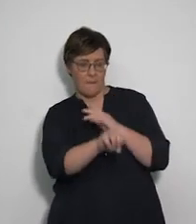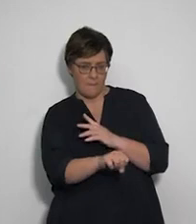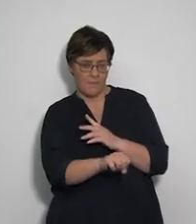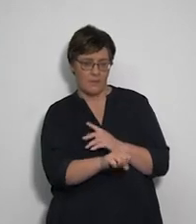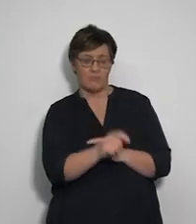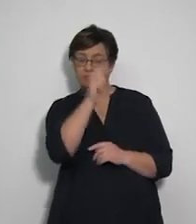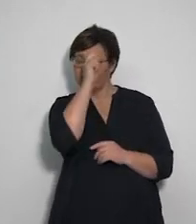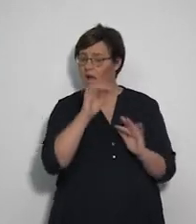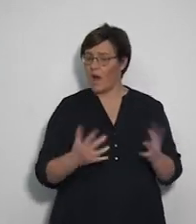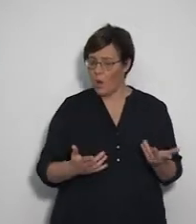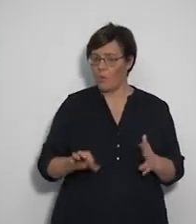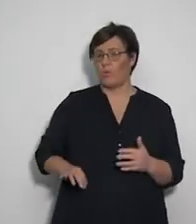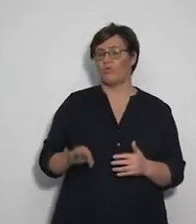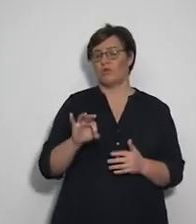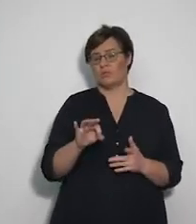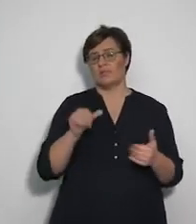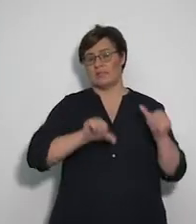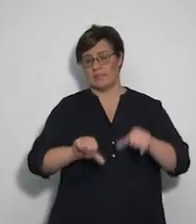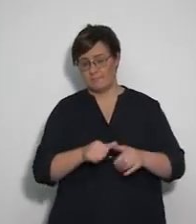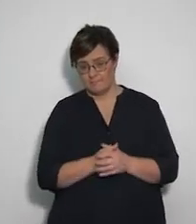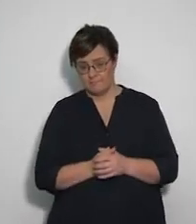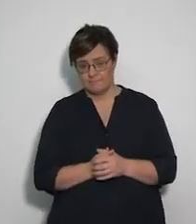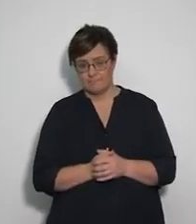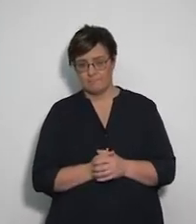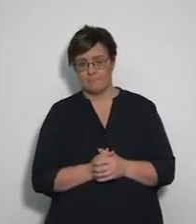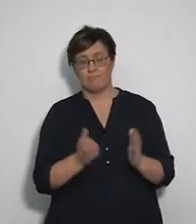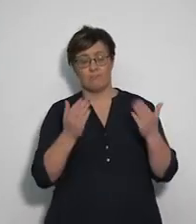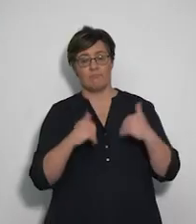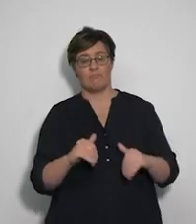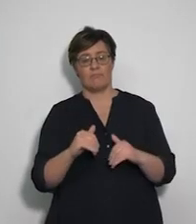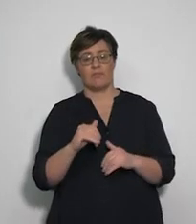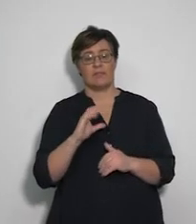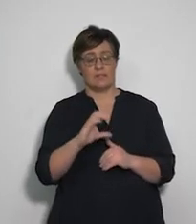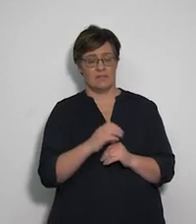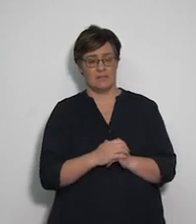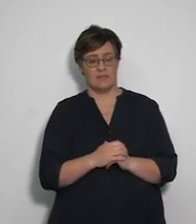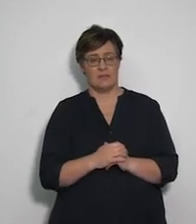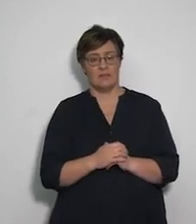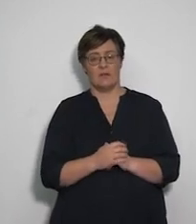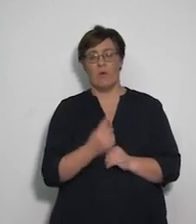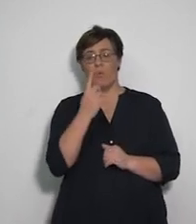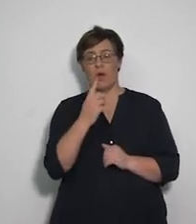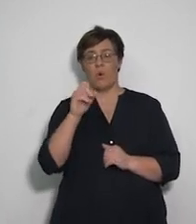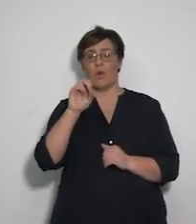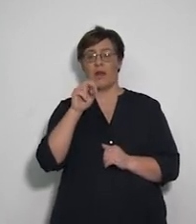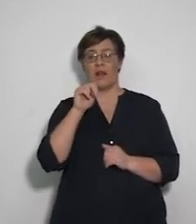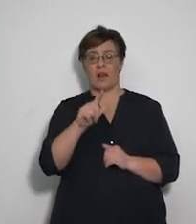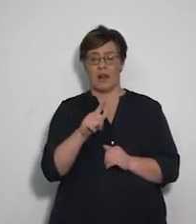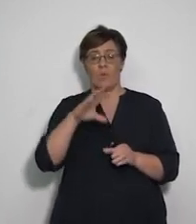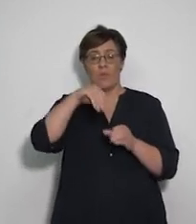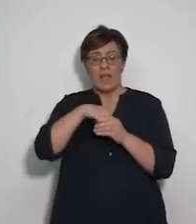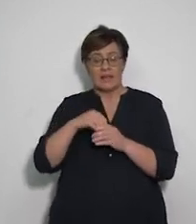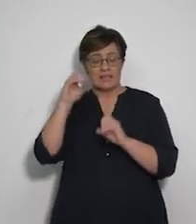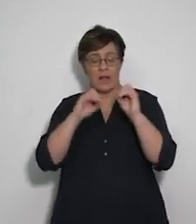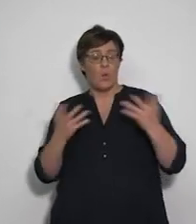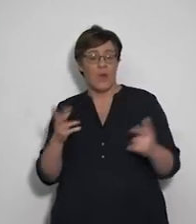we recognize them in terms of their contributions to science. The next question: one organelle in a cell